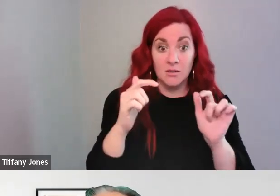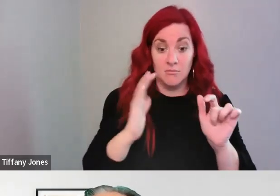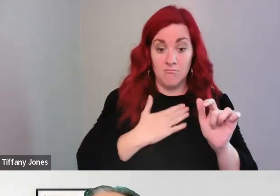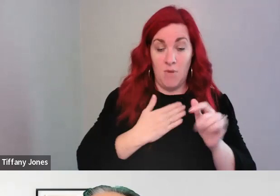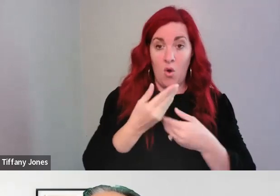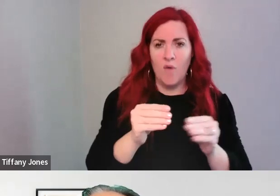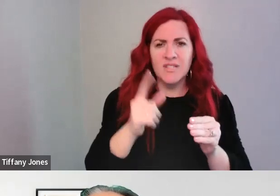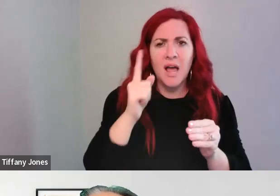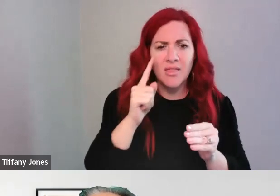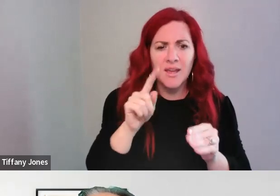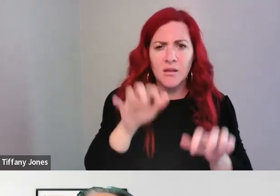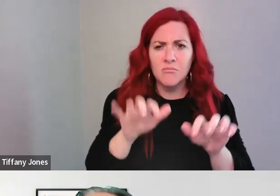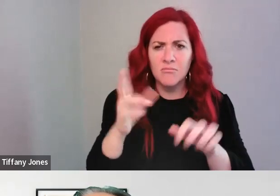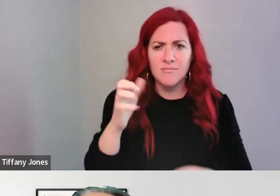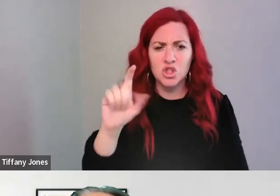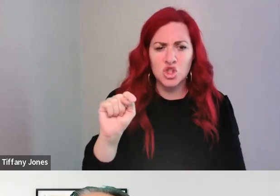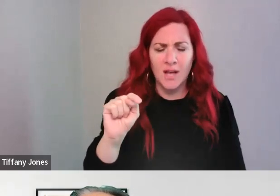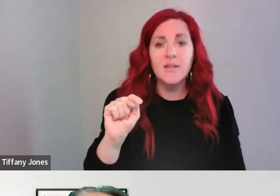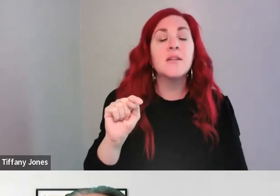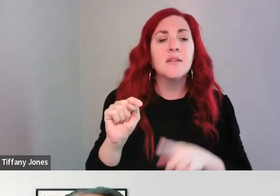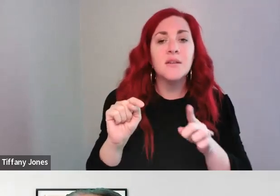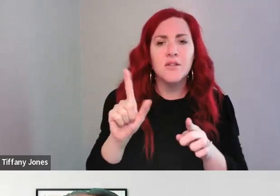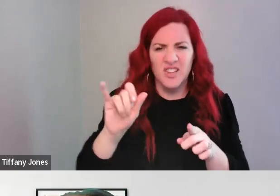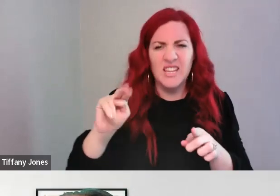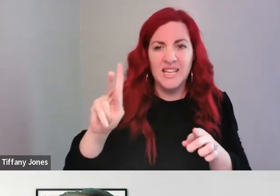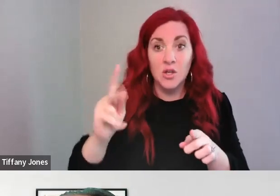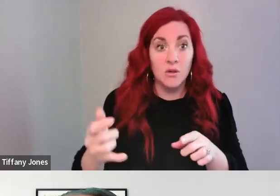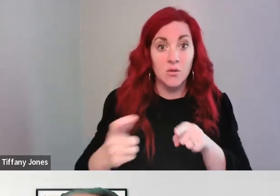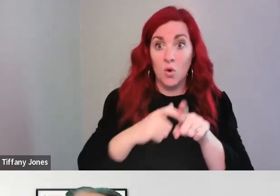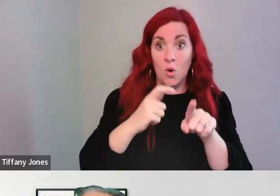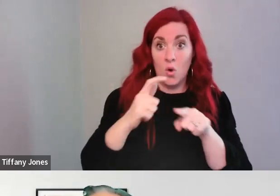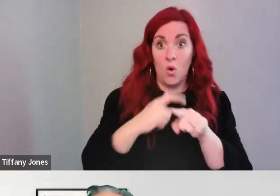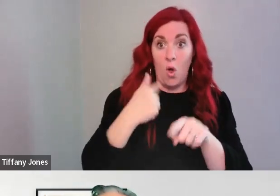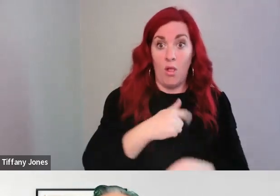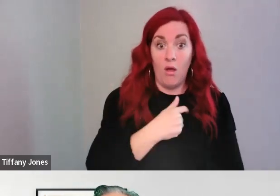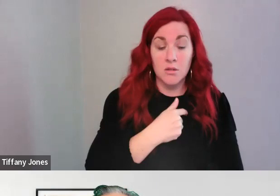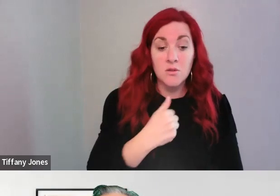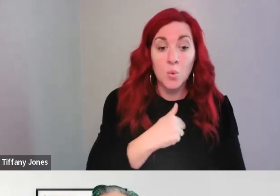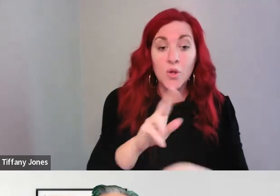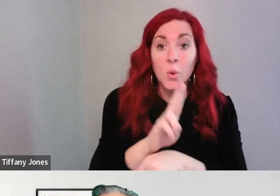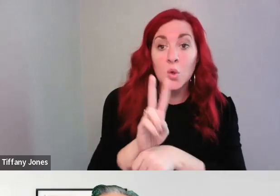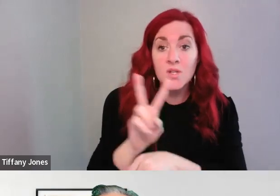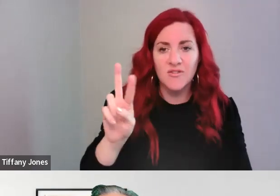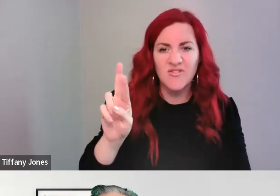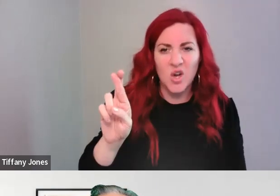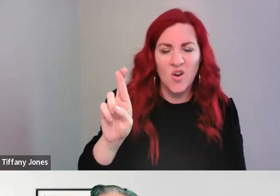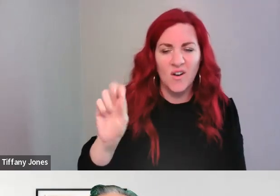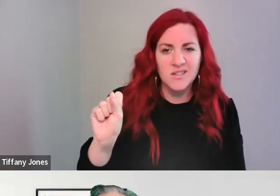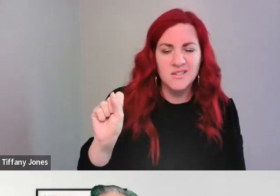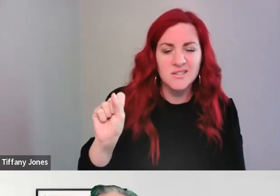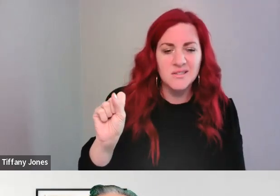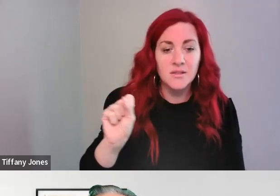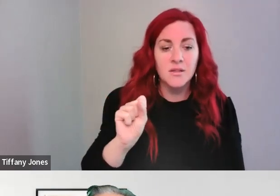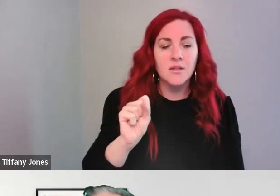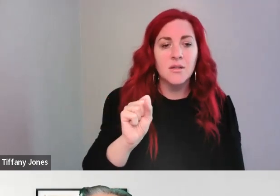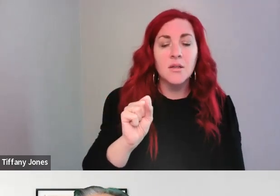that in the chat as well, the link. So you could call us, and we do use video relay